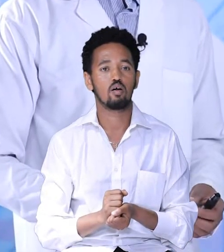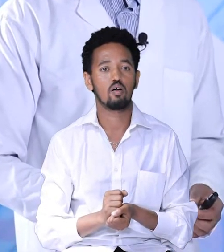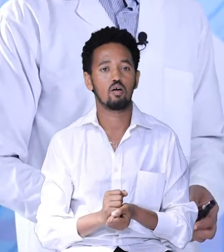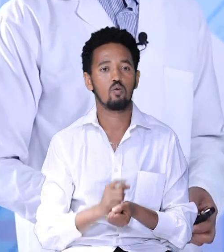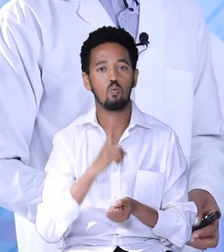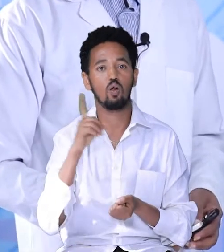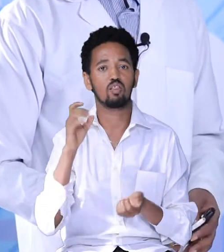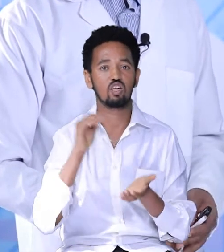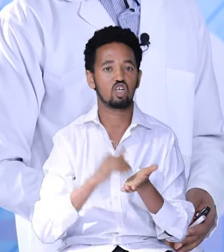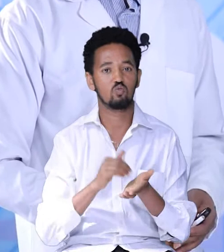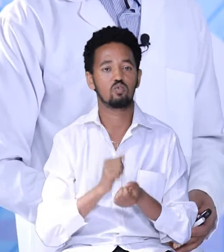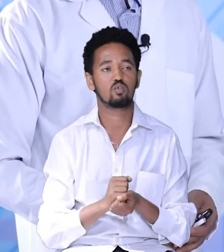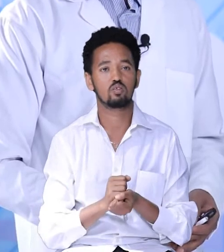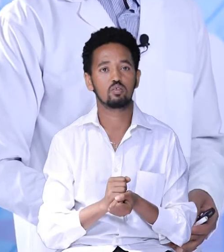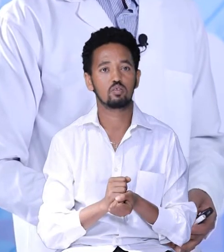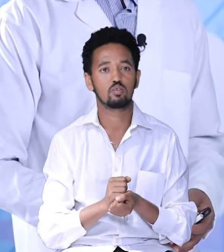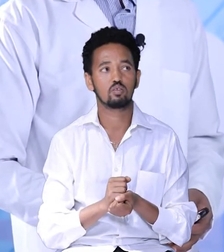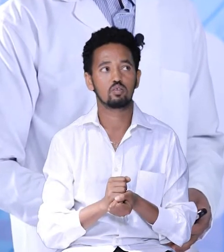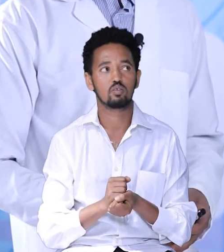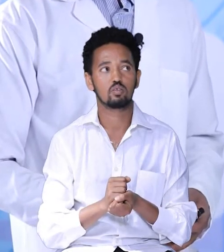times 1000.